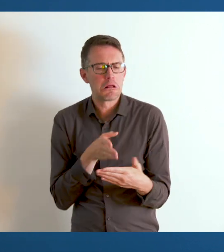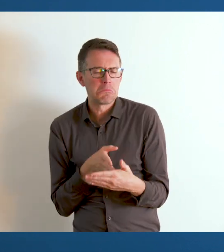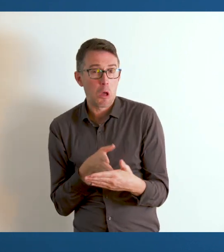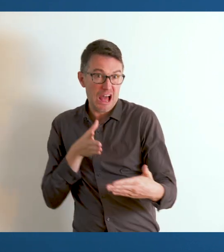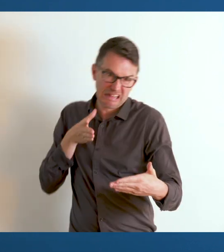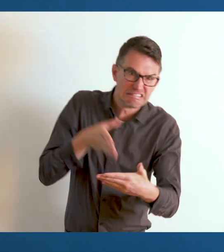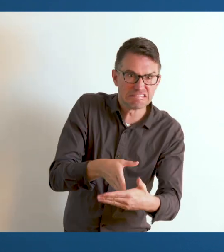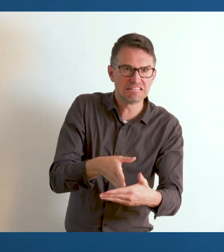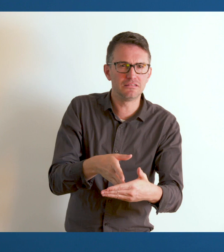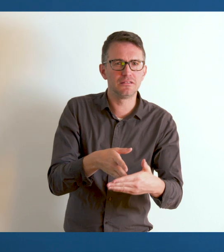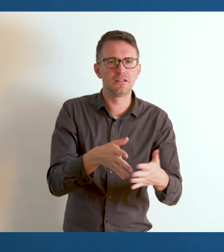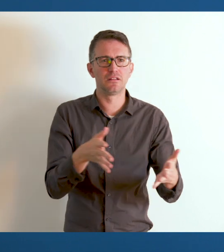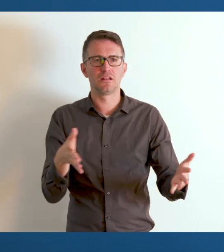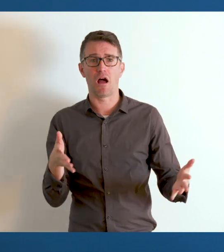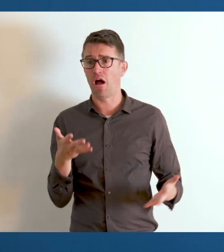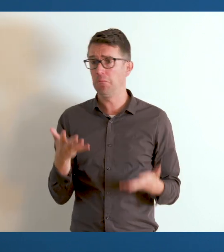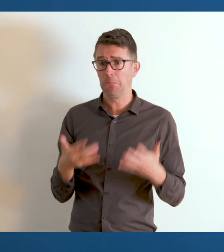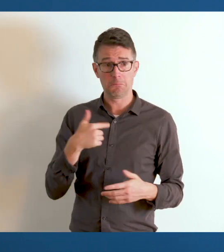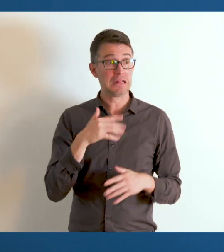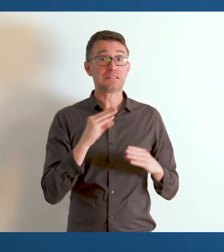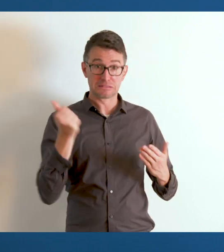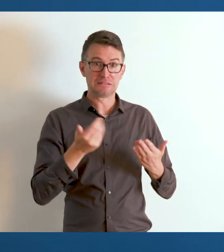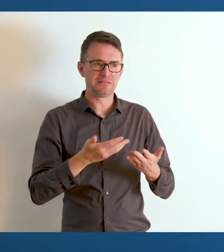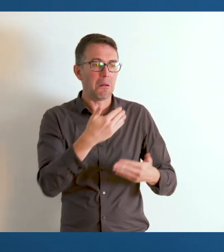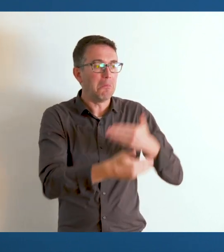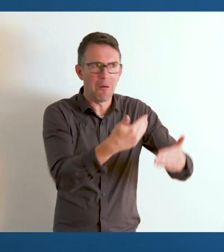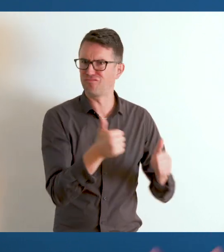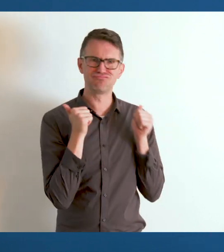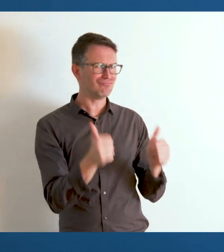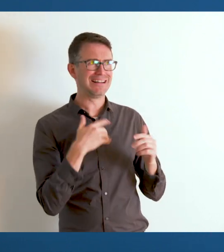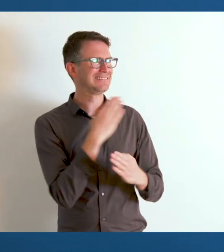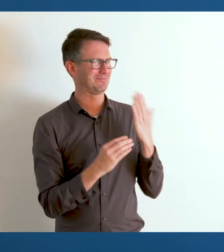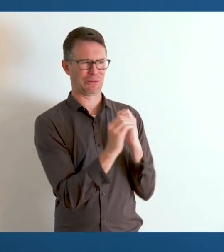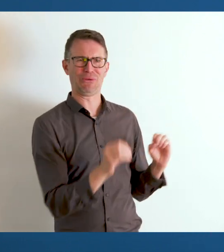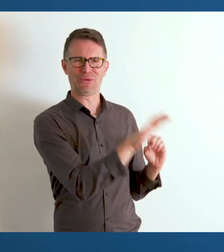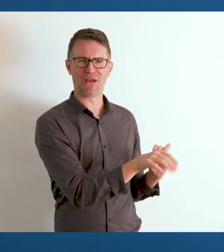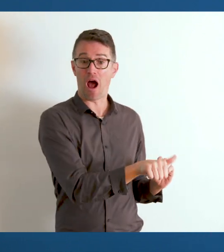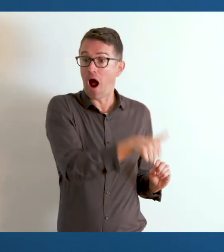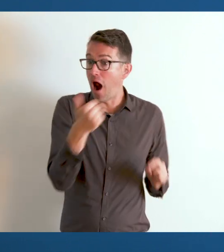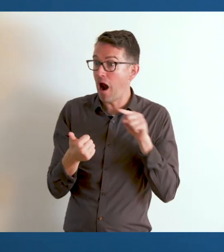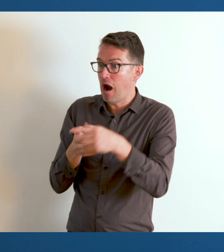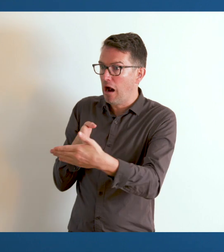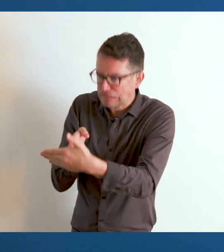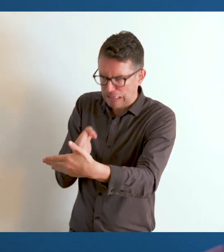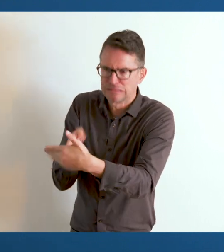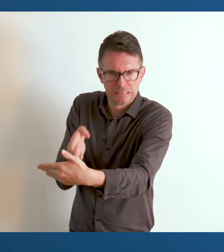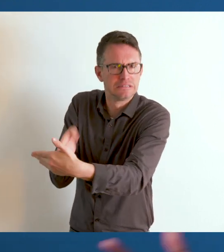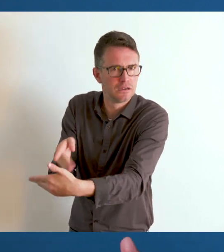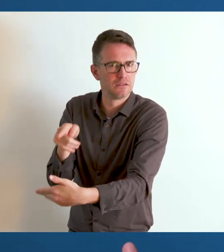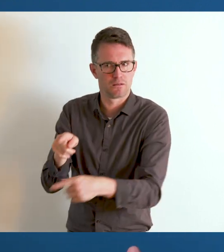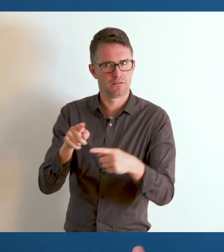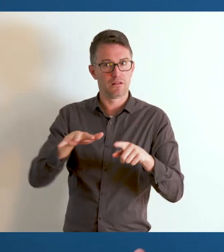I have no difficulty doing any of these things to I cannot do any of them at all,